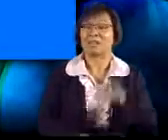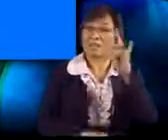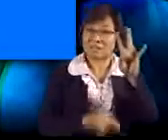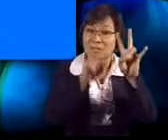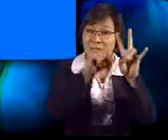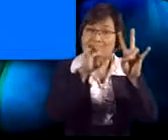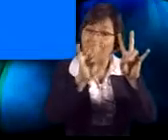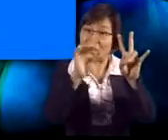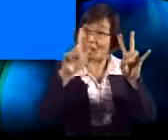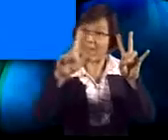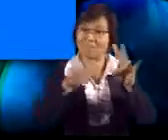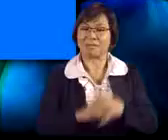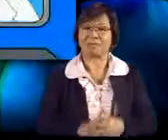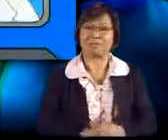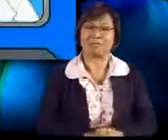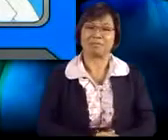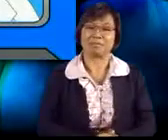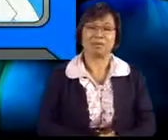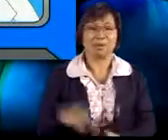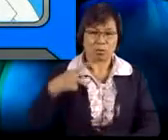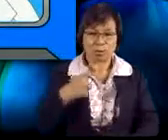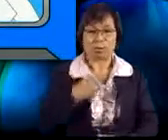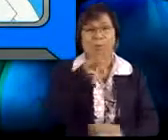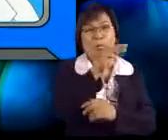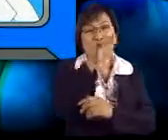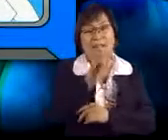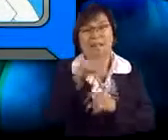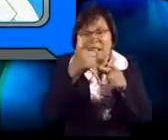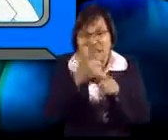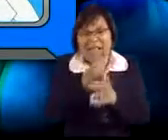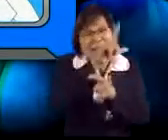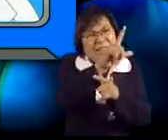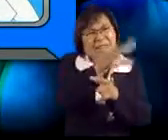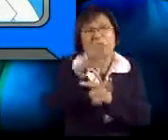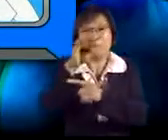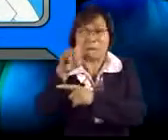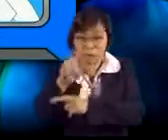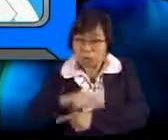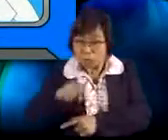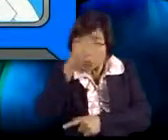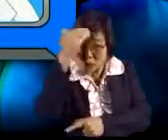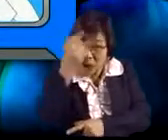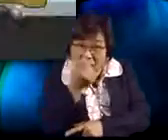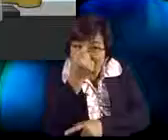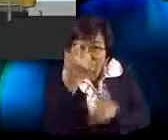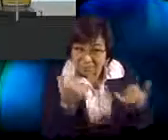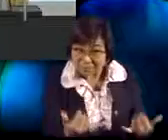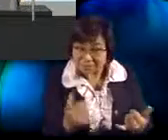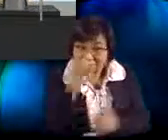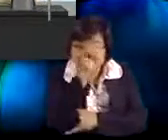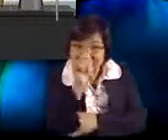7.8 liters. Witty, liter and milliliter. Do you understand now?